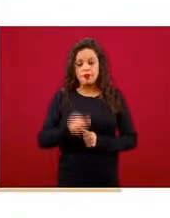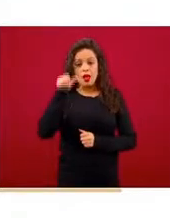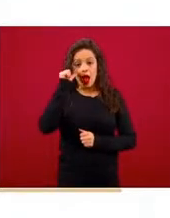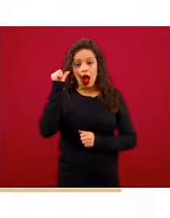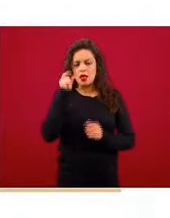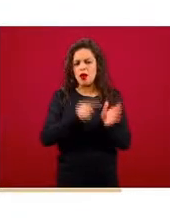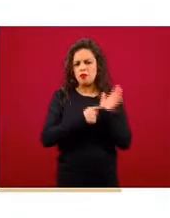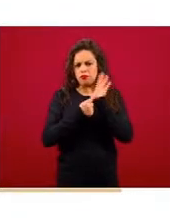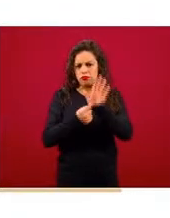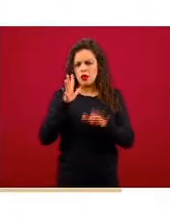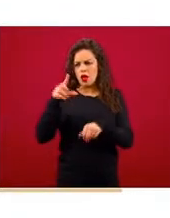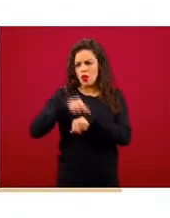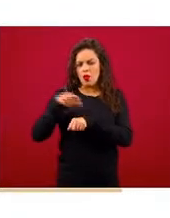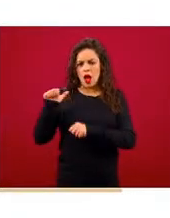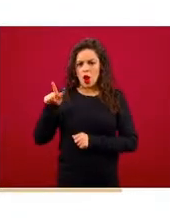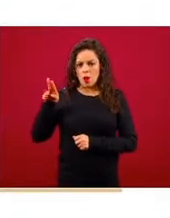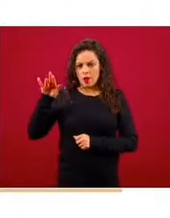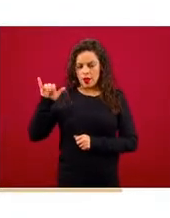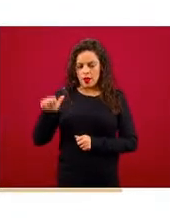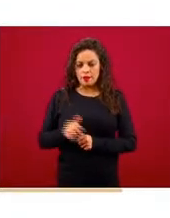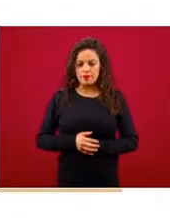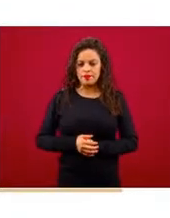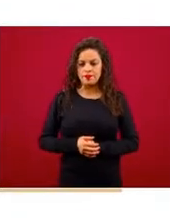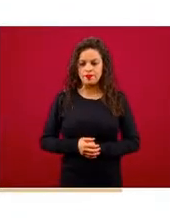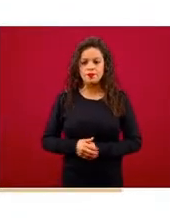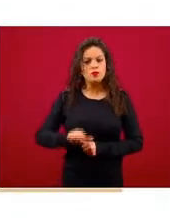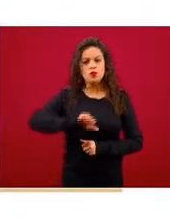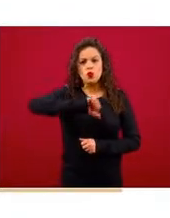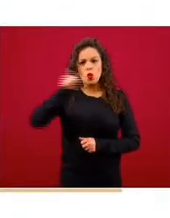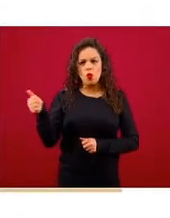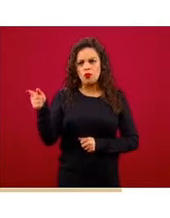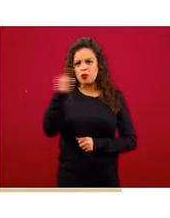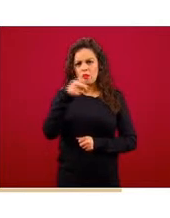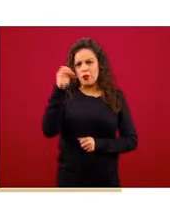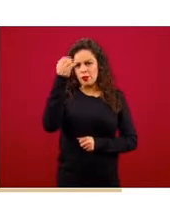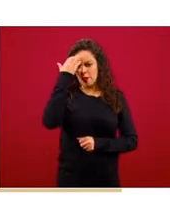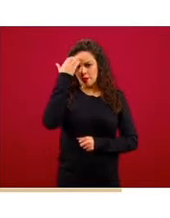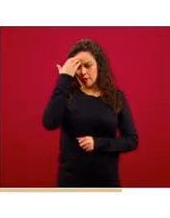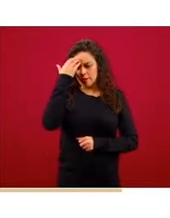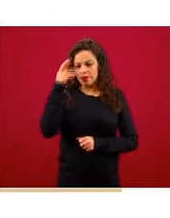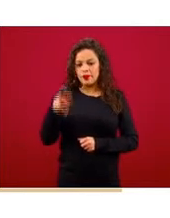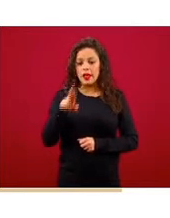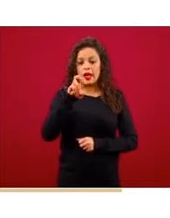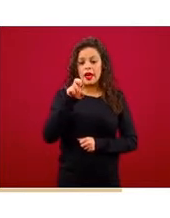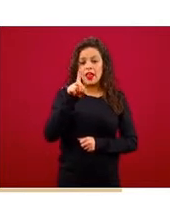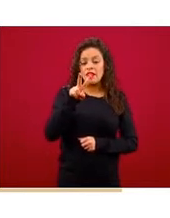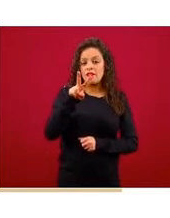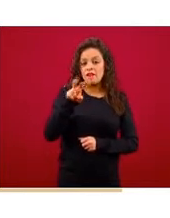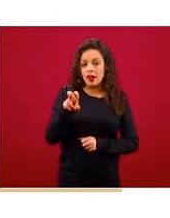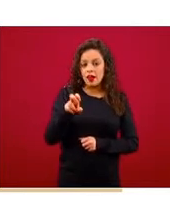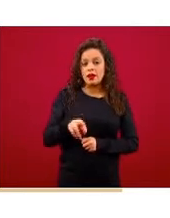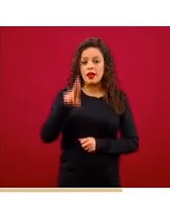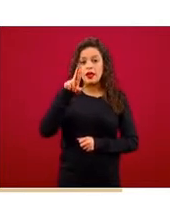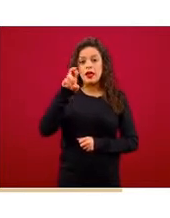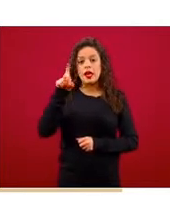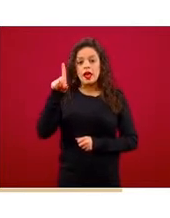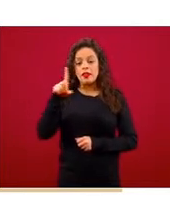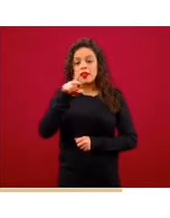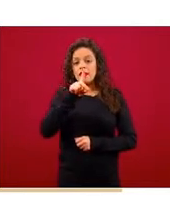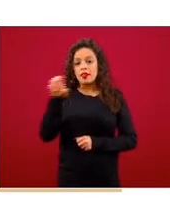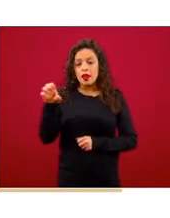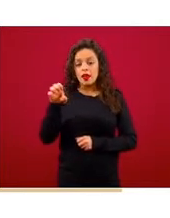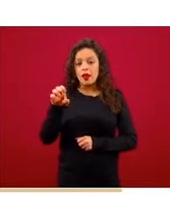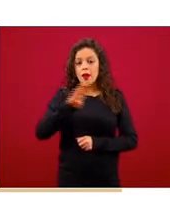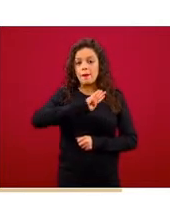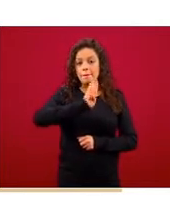organization for disease. And the next one, which you might not be familiar with, is REDVE, which is a disease network